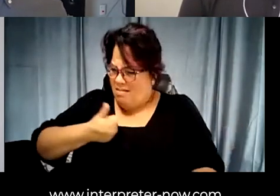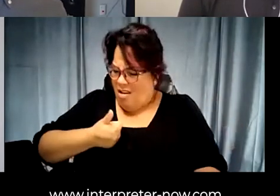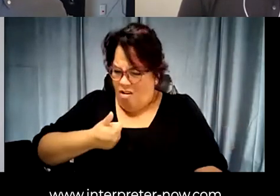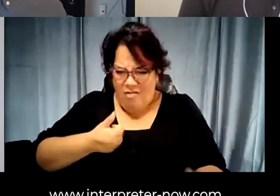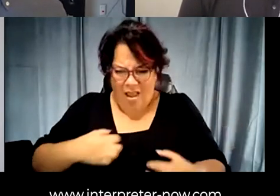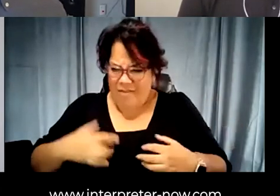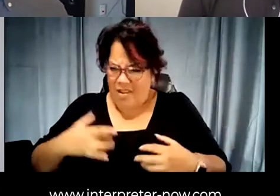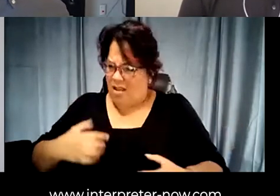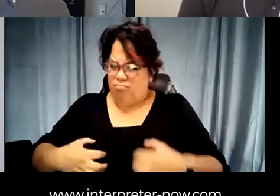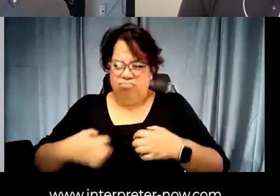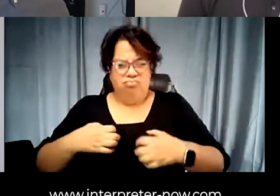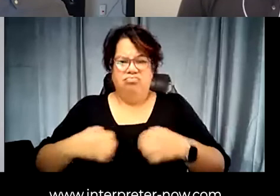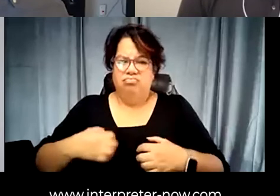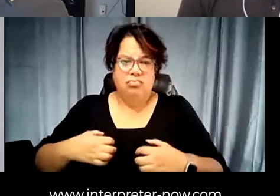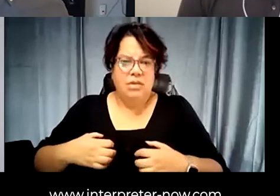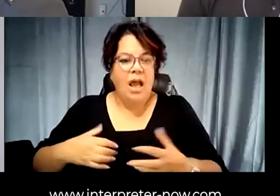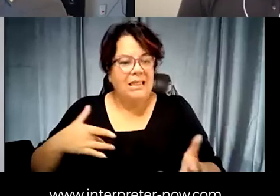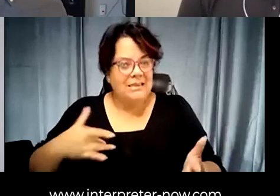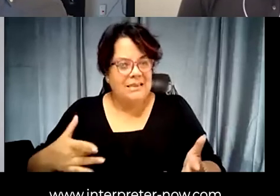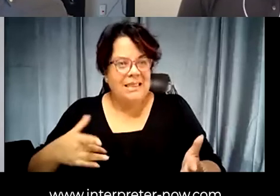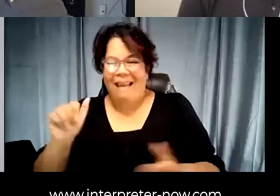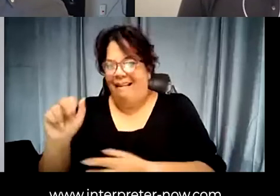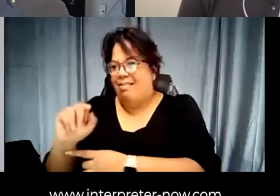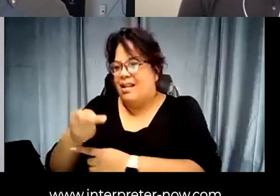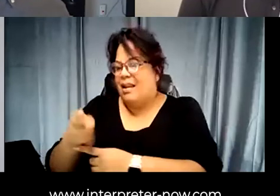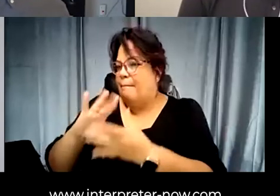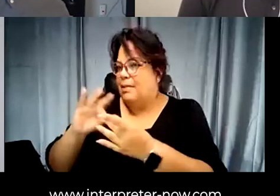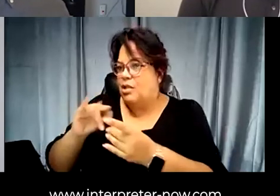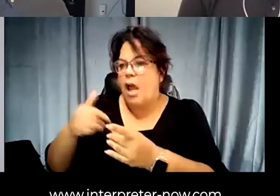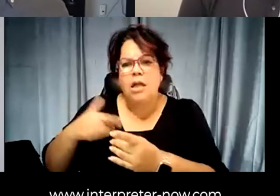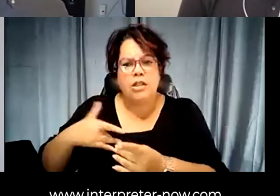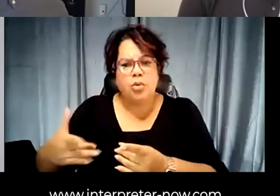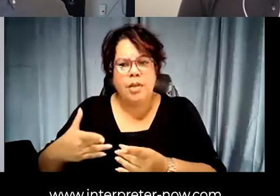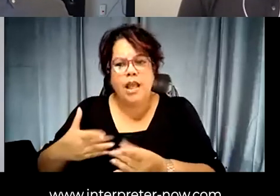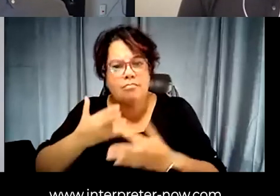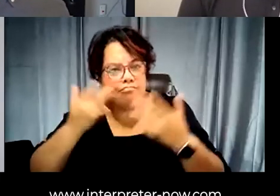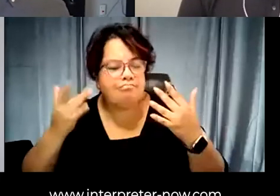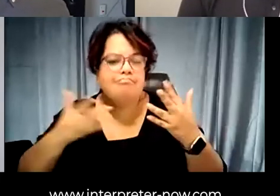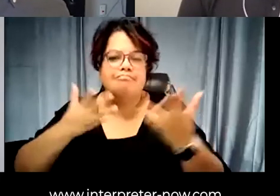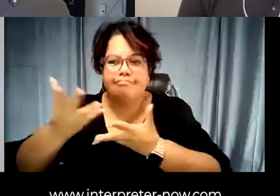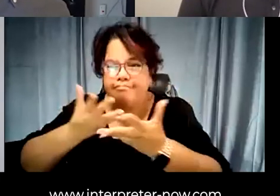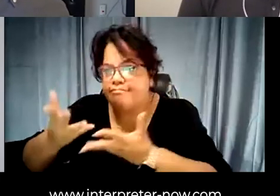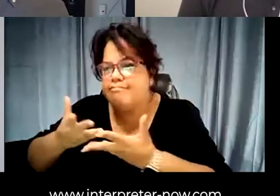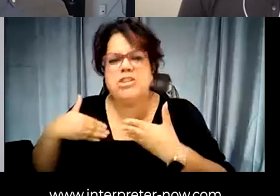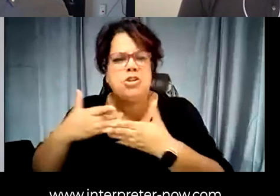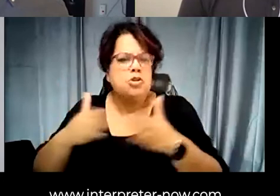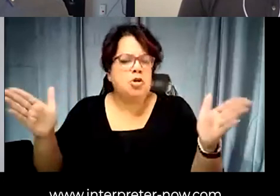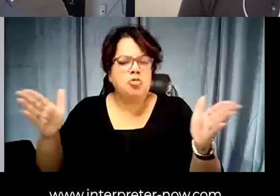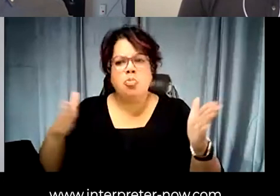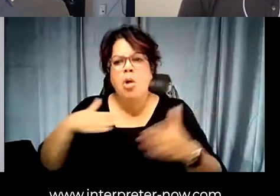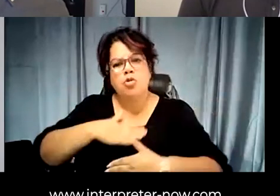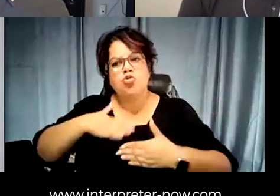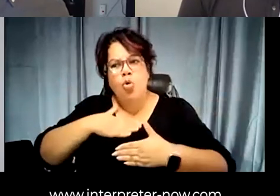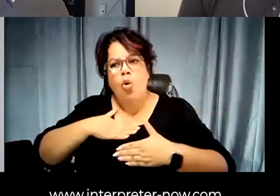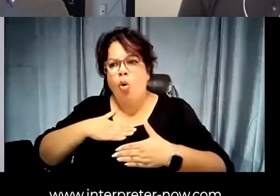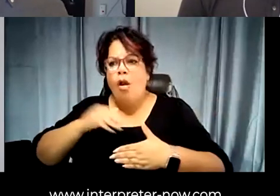what Anthony had said, I am also a pretty outgoing and social person in general, generally speaking. I enjoy being